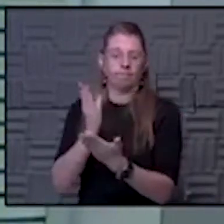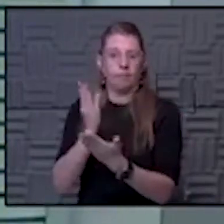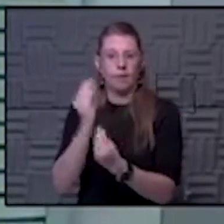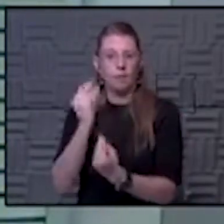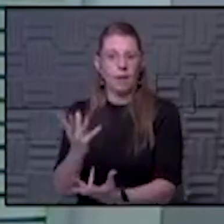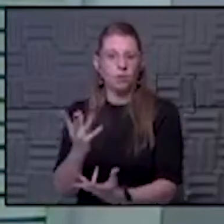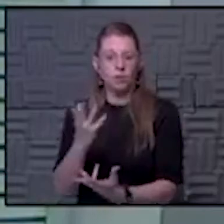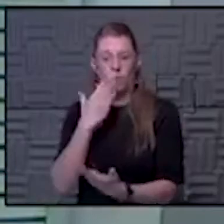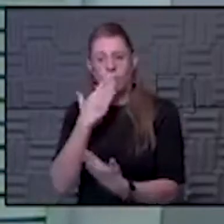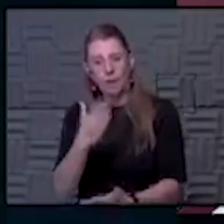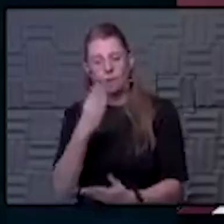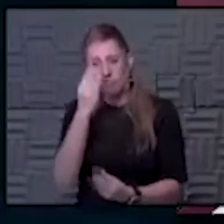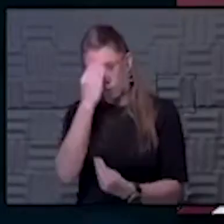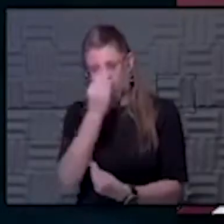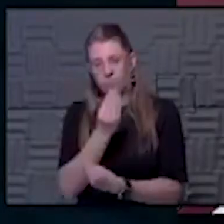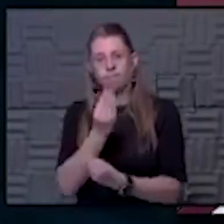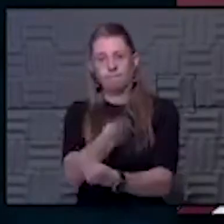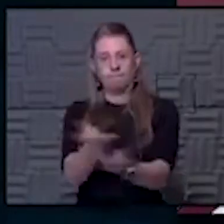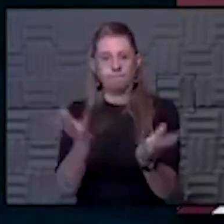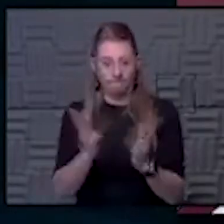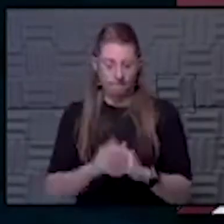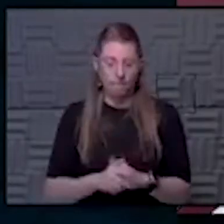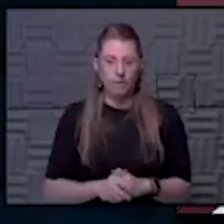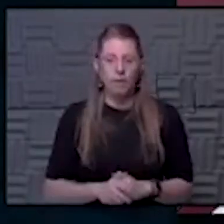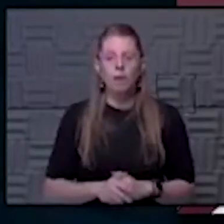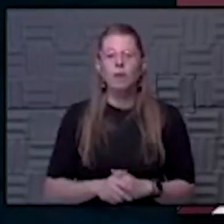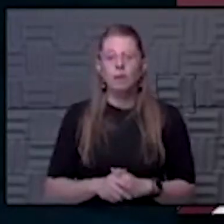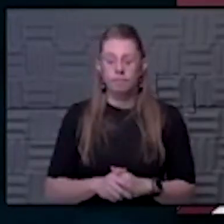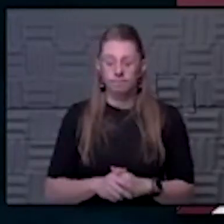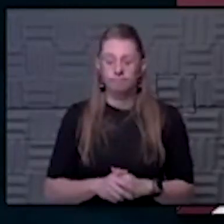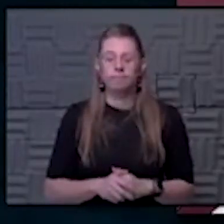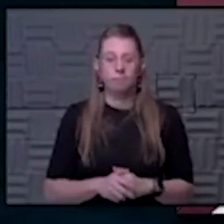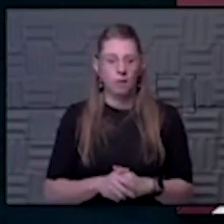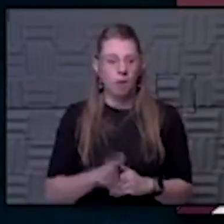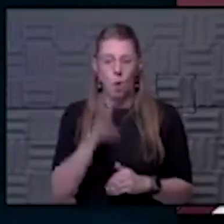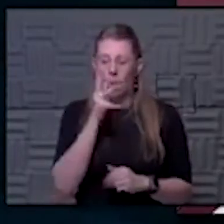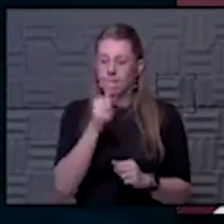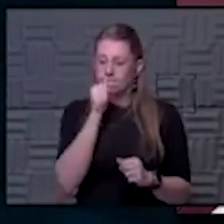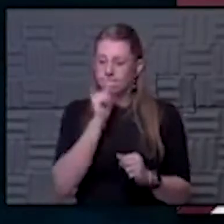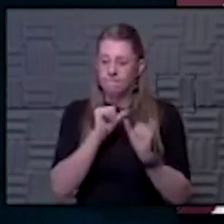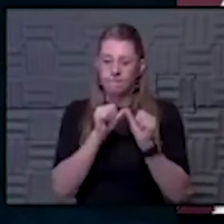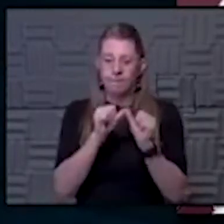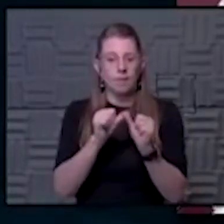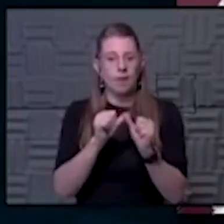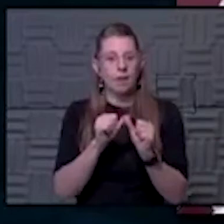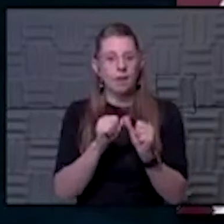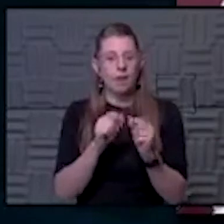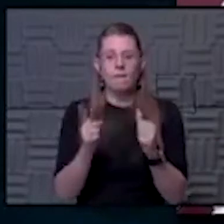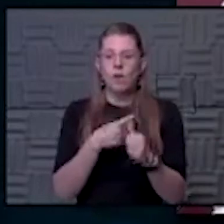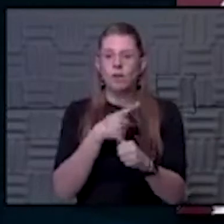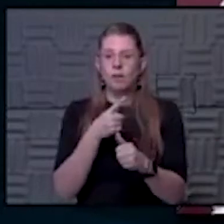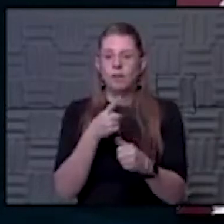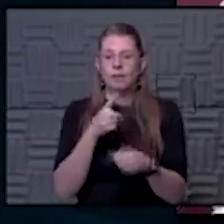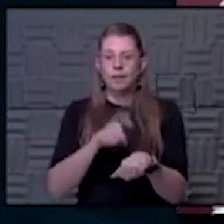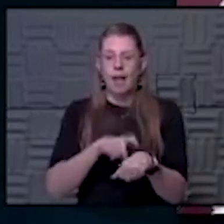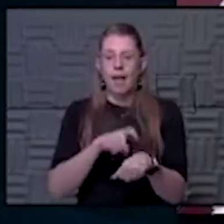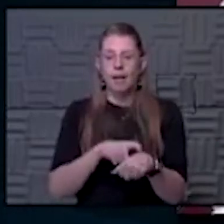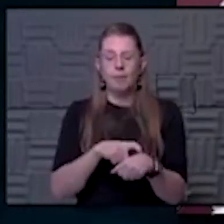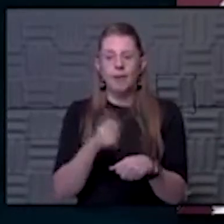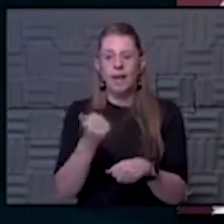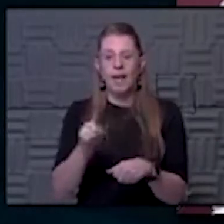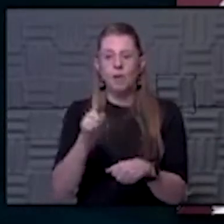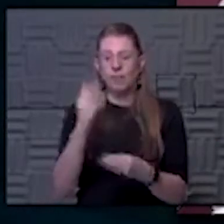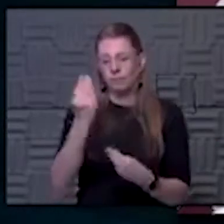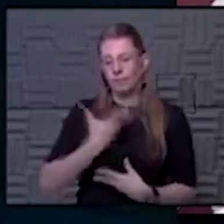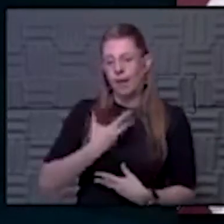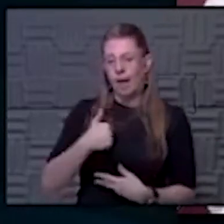thank you very much for that. We will hang in that and keep on message. Although it's the first time anybody ever said I was high quality, Lee, so I'll take